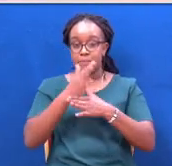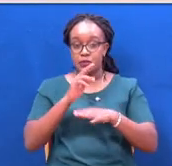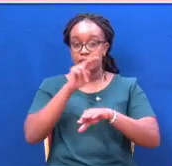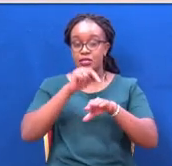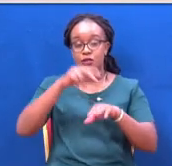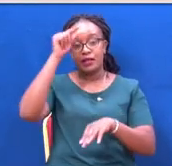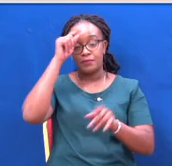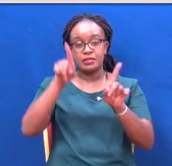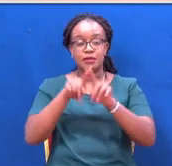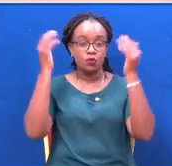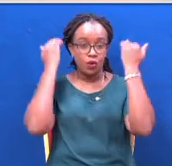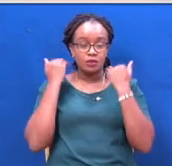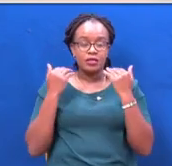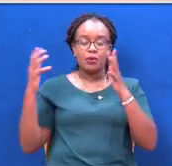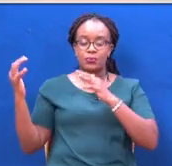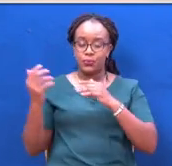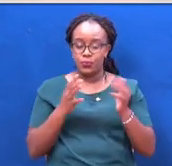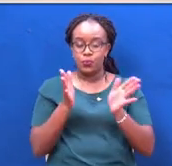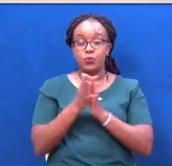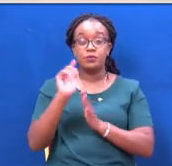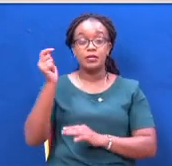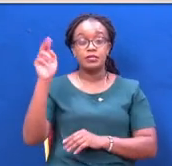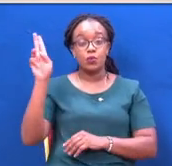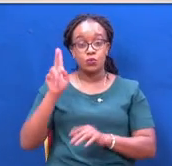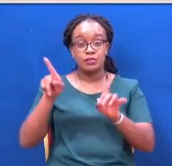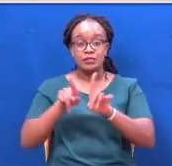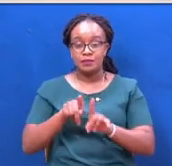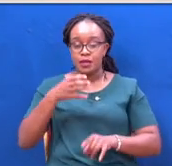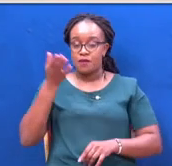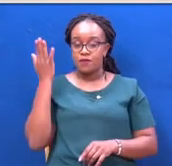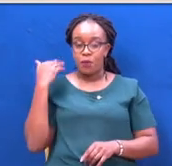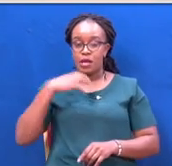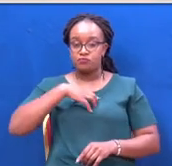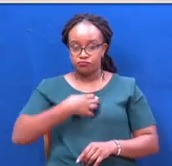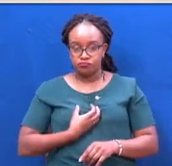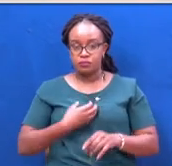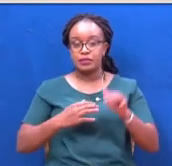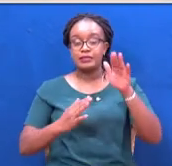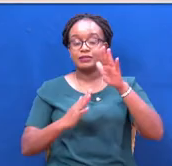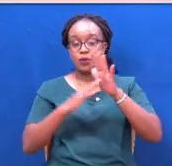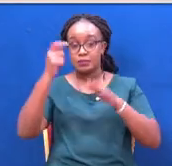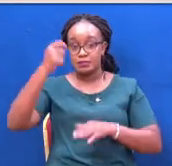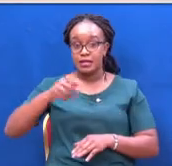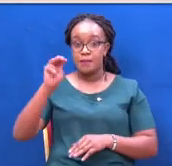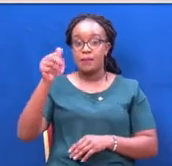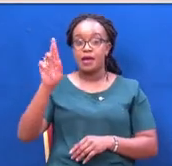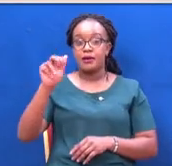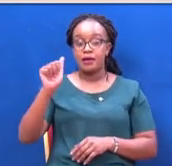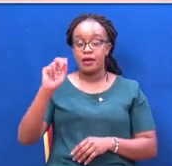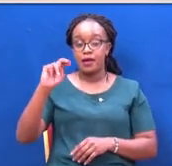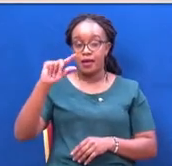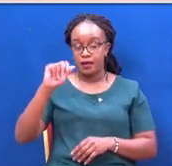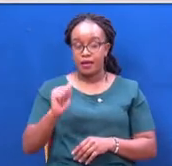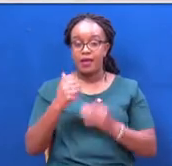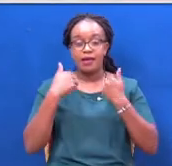between President Kenyatta and her predecessor, retired Chief Justice David Maraga, exacerbated the judiciary's role in